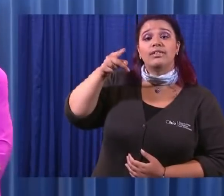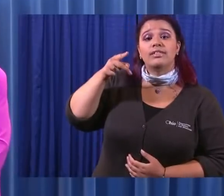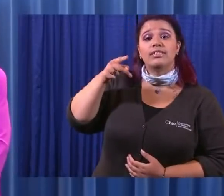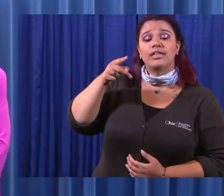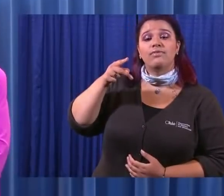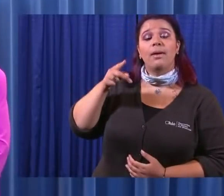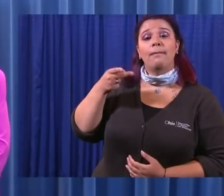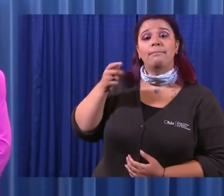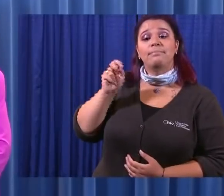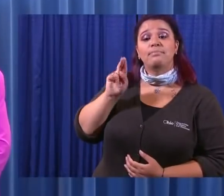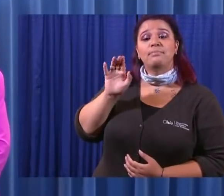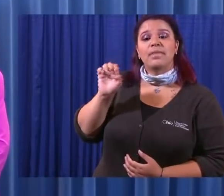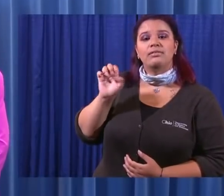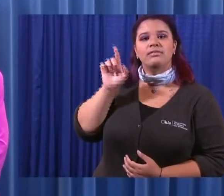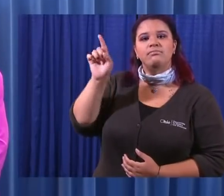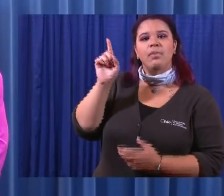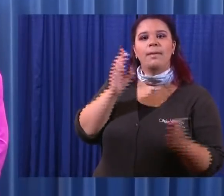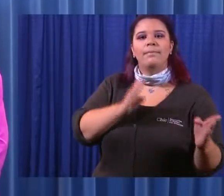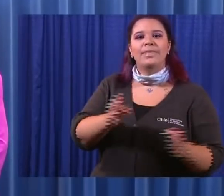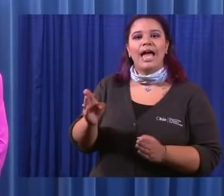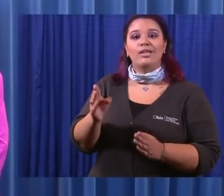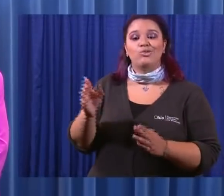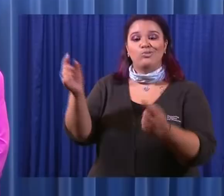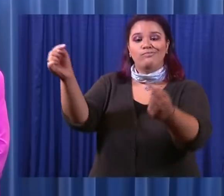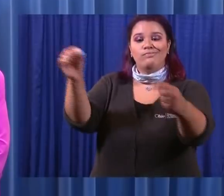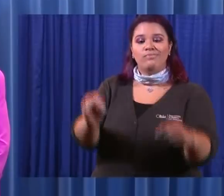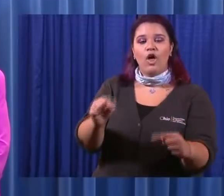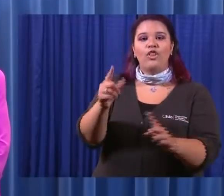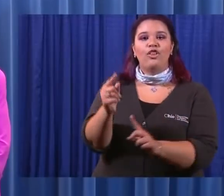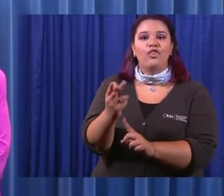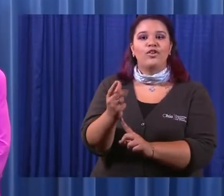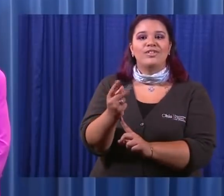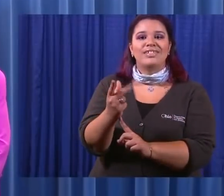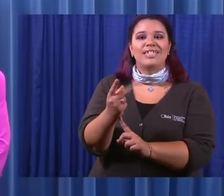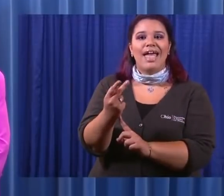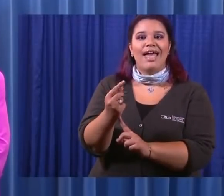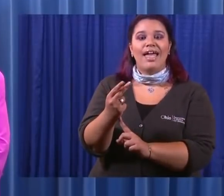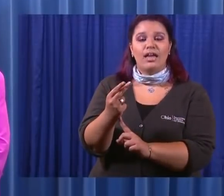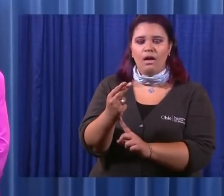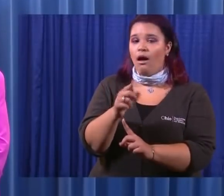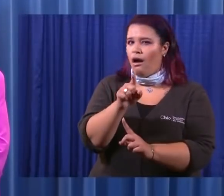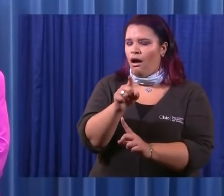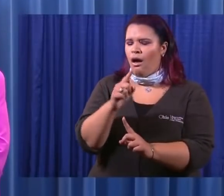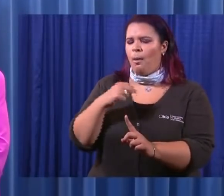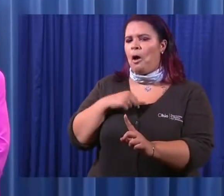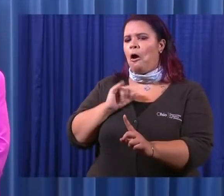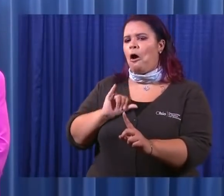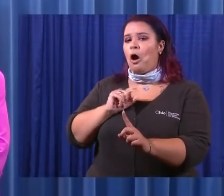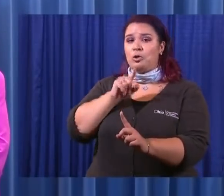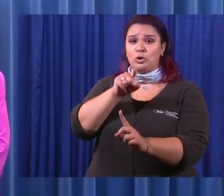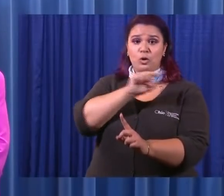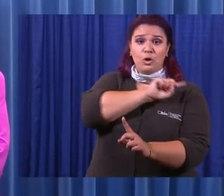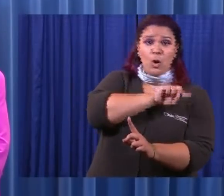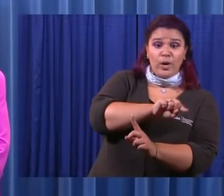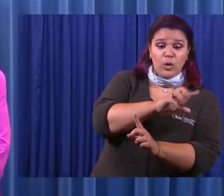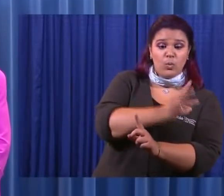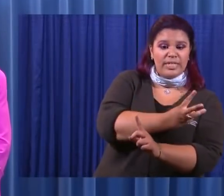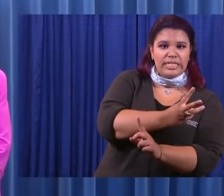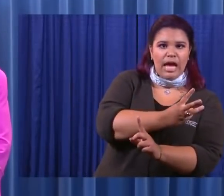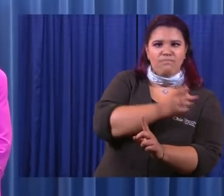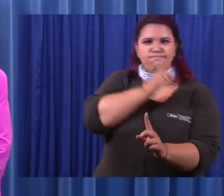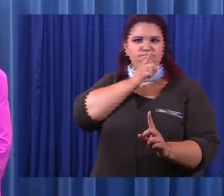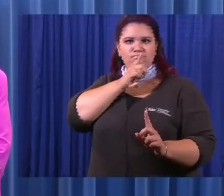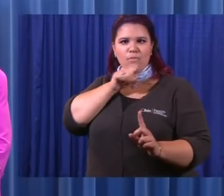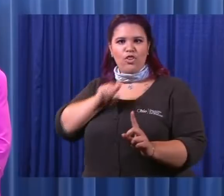to Lordstown, scheduled for Thursday. Today, we learned you plan to visit there Wednesday, and does not appear you will go on